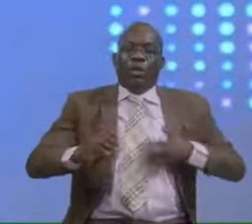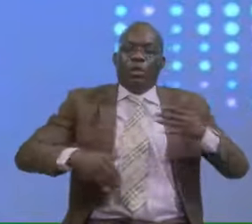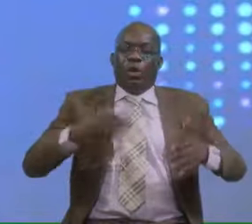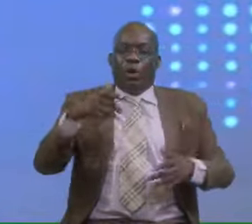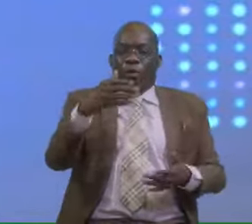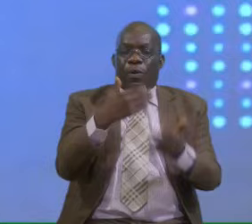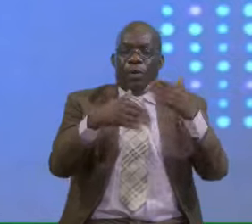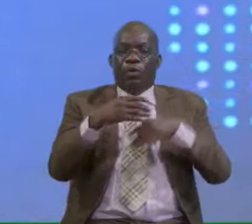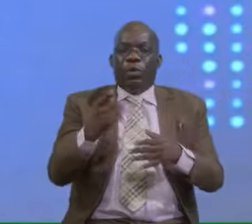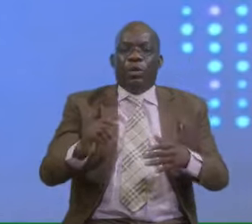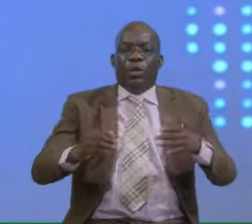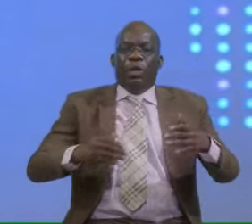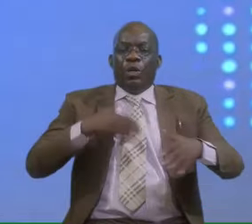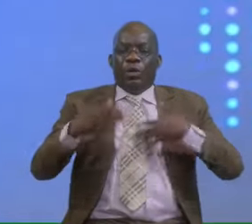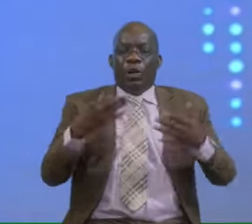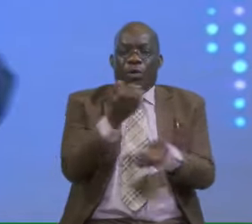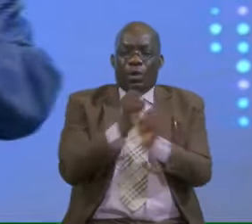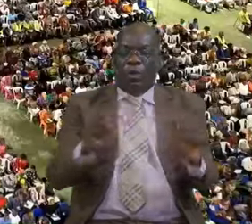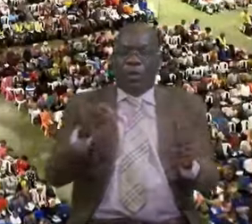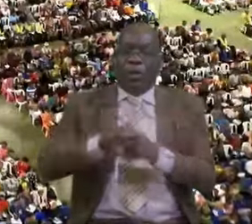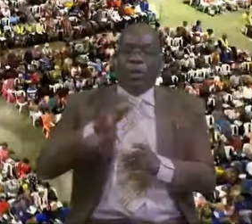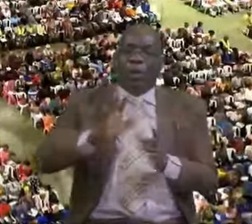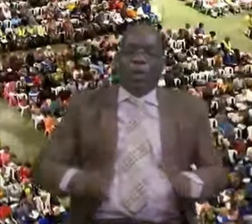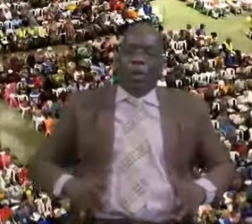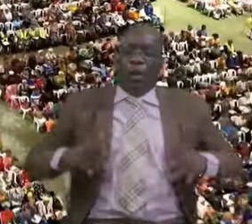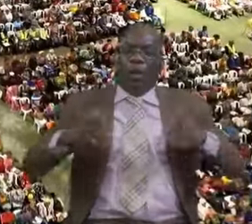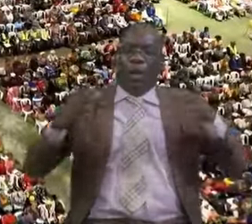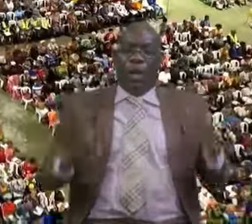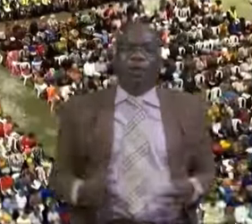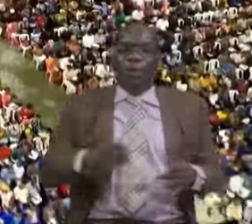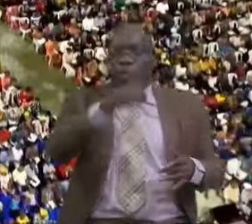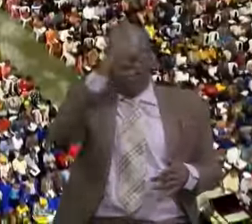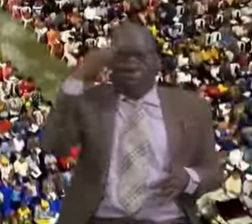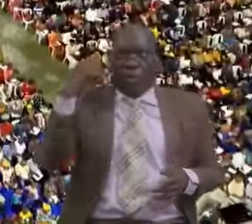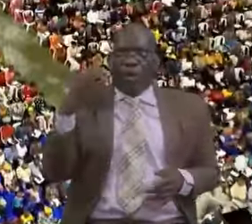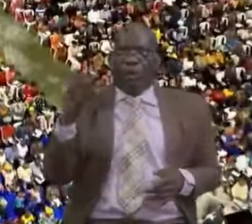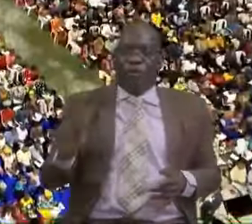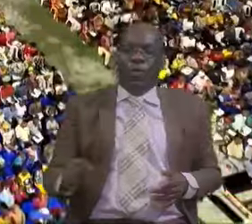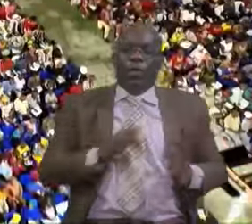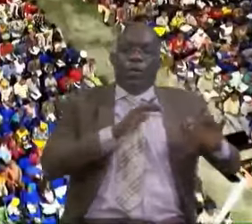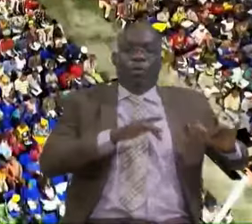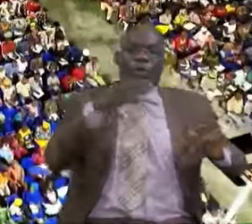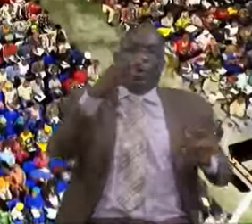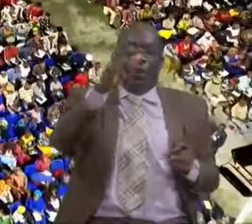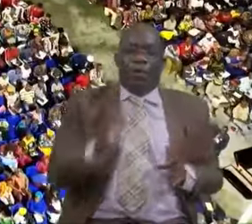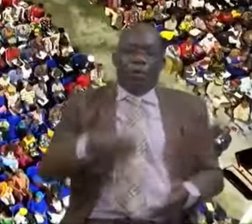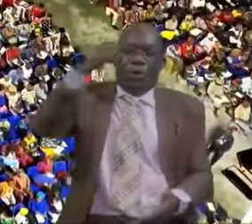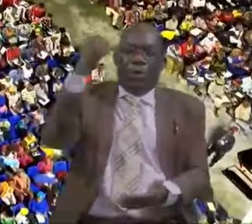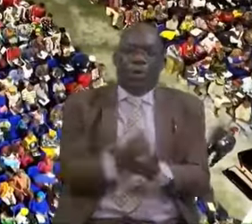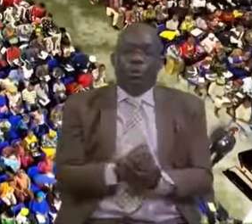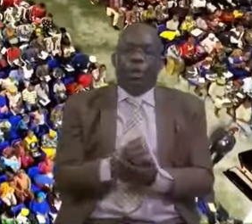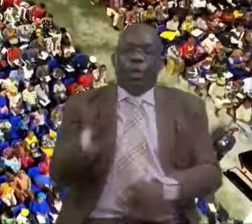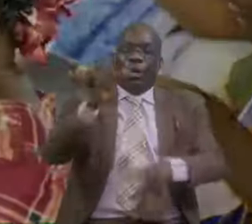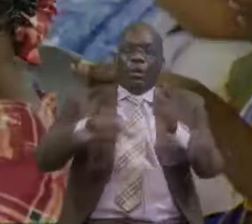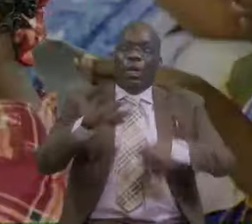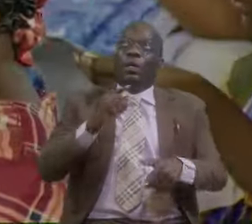of salvation in your heart tonight because of the mercy of God. Say, he will have mercy on